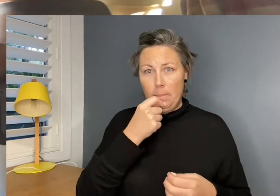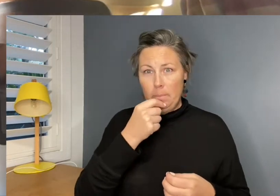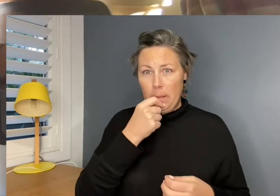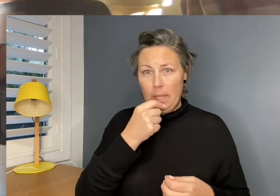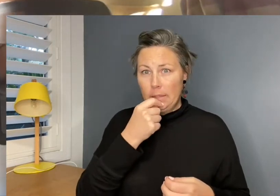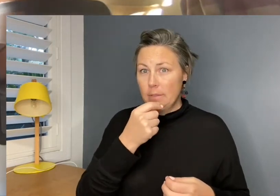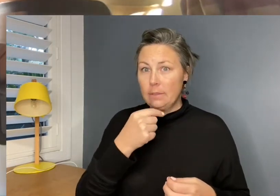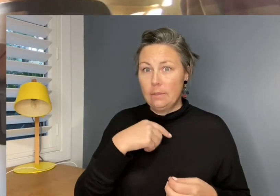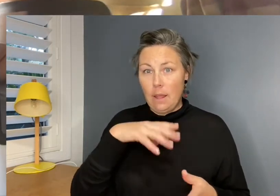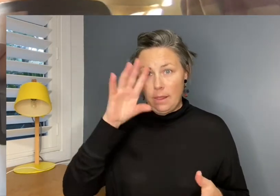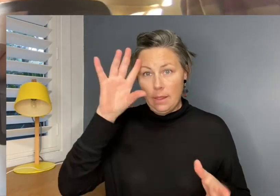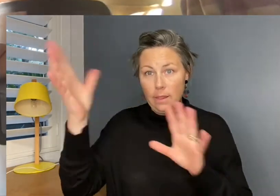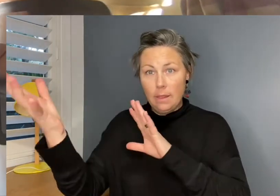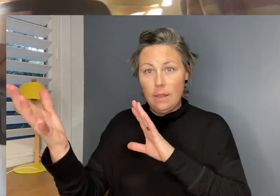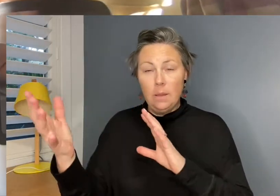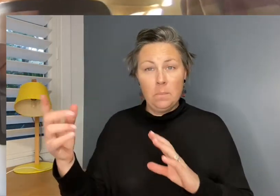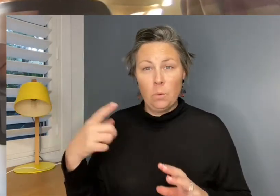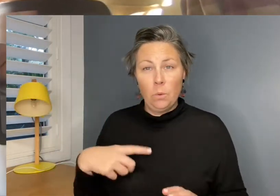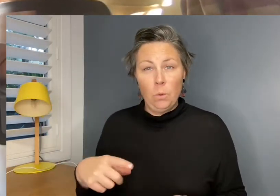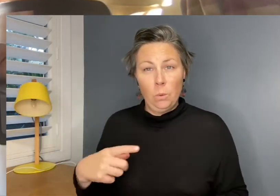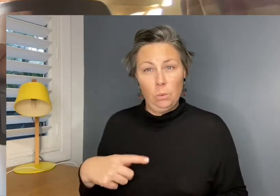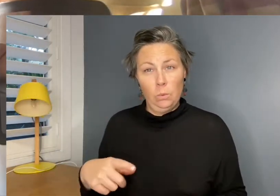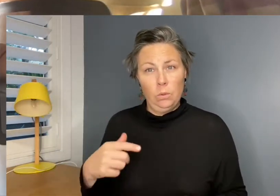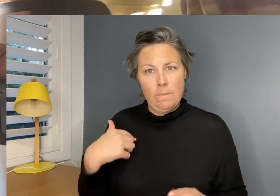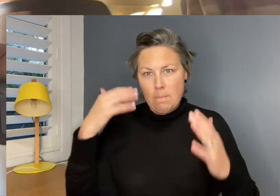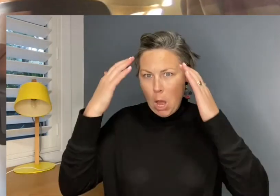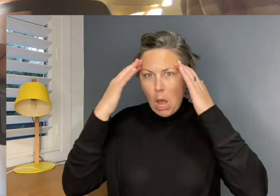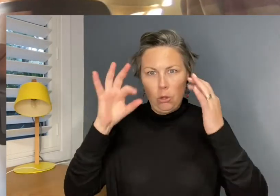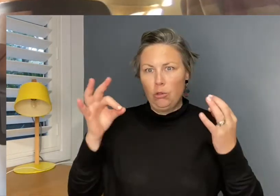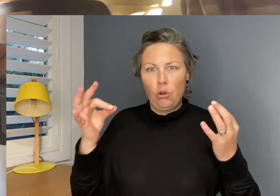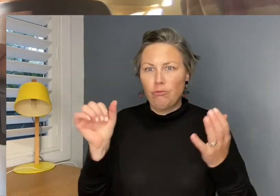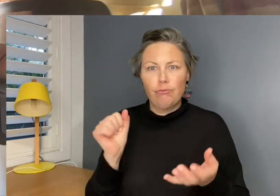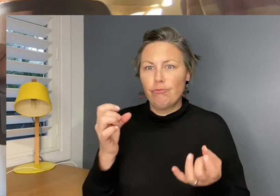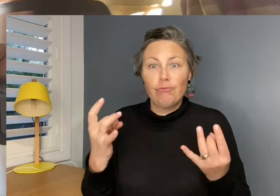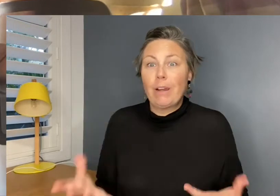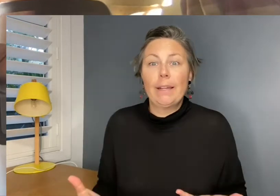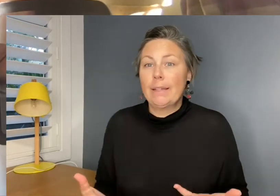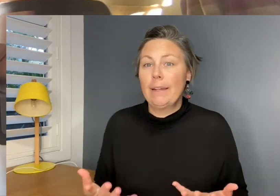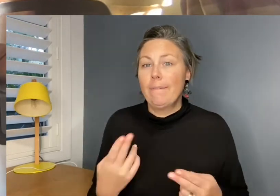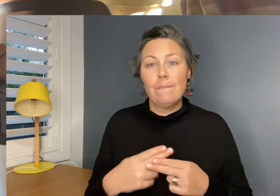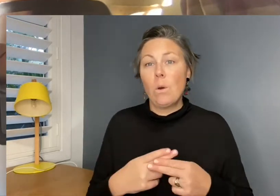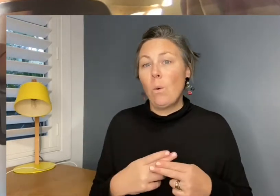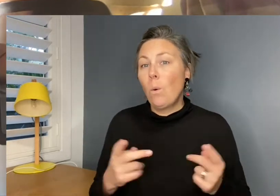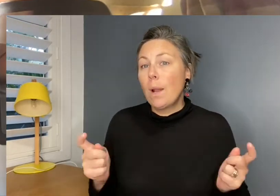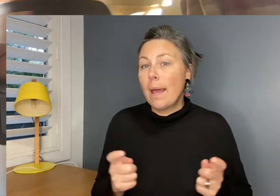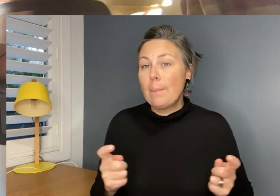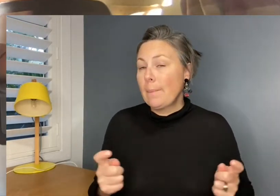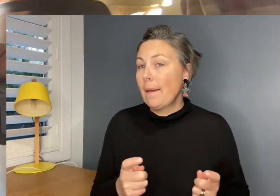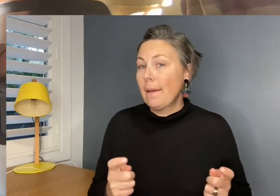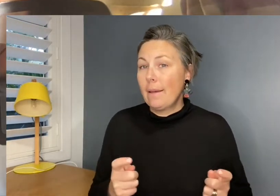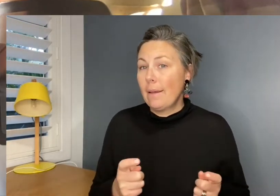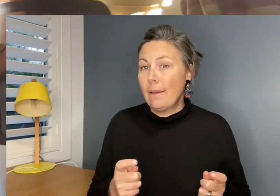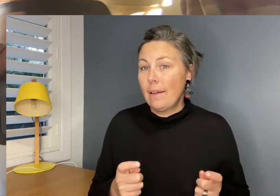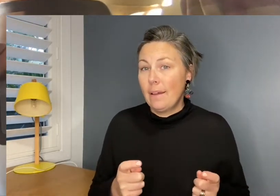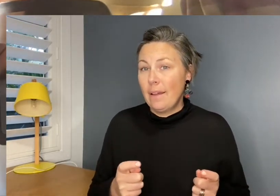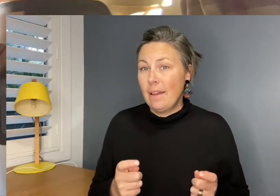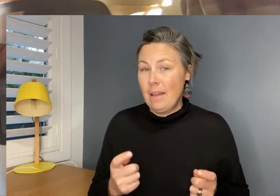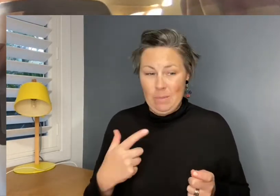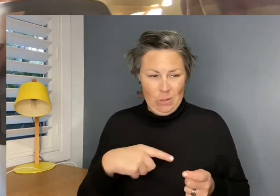meltdown because for exactly that reason, that I just was not in the mental space to be going into